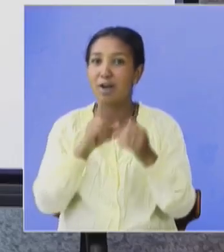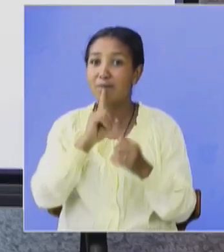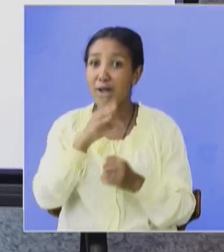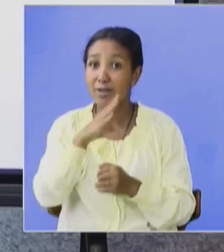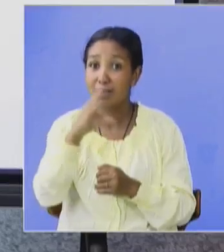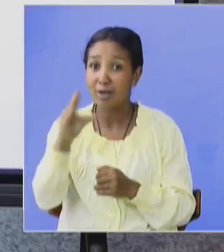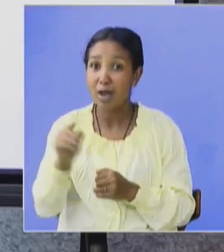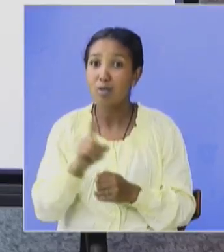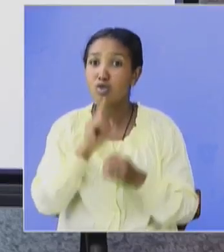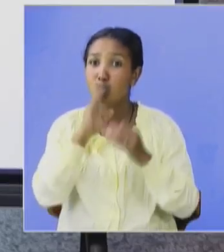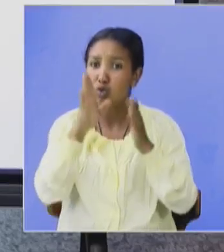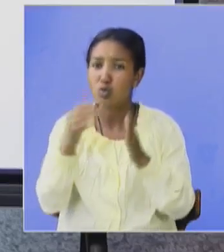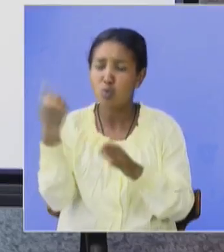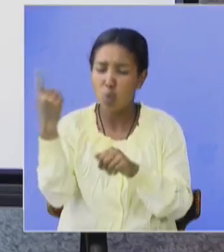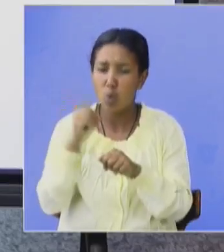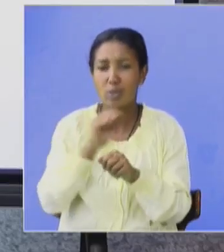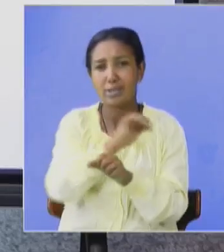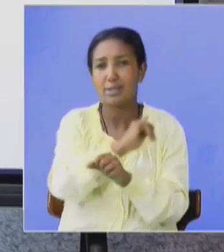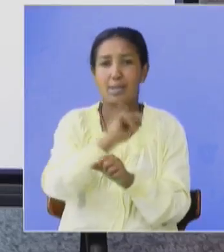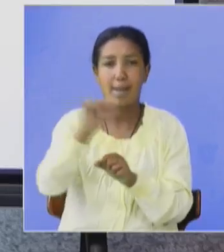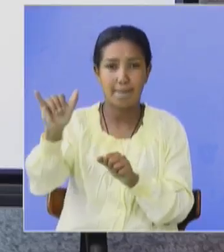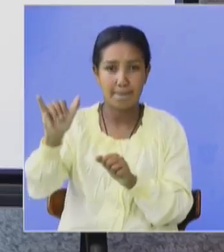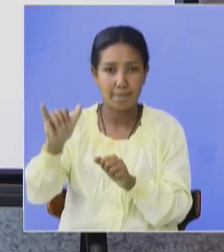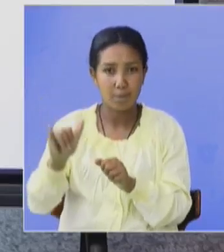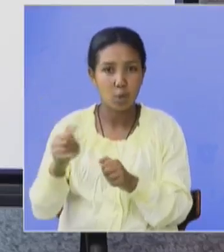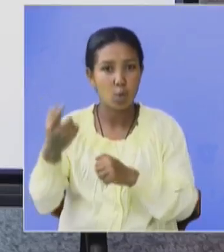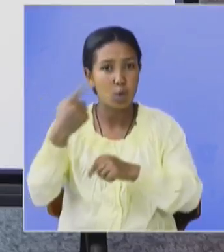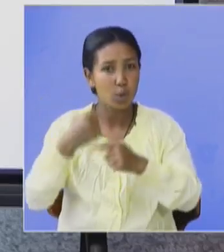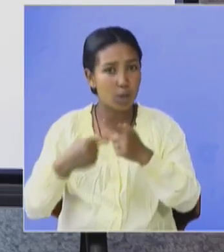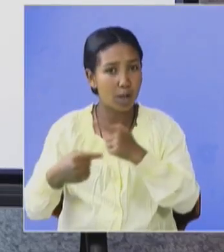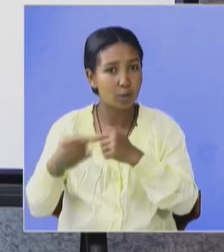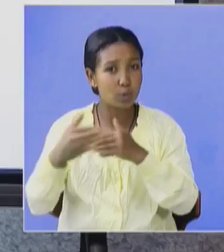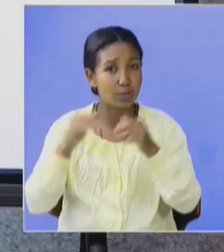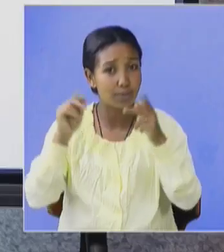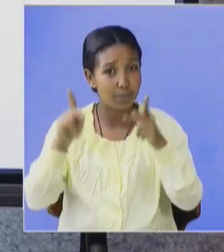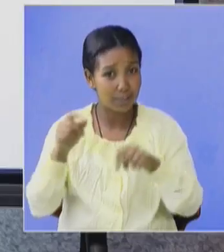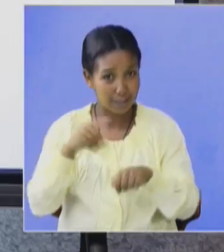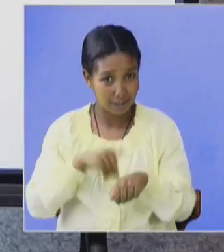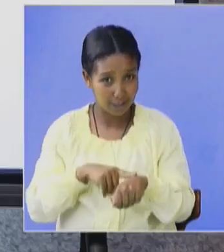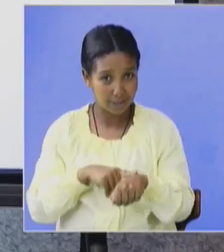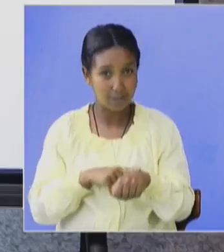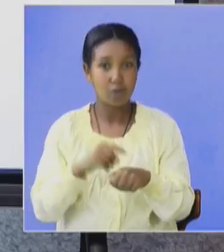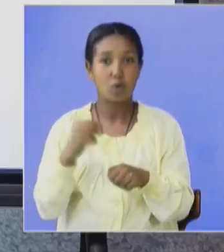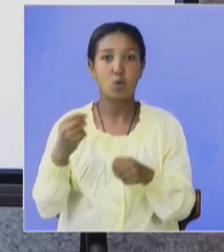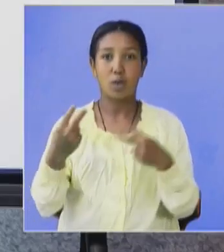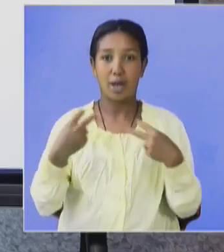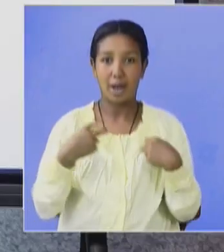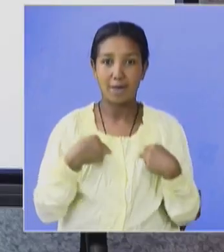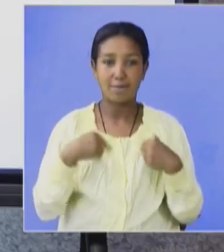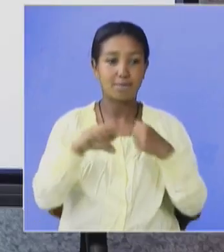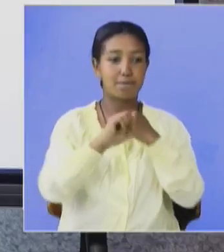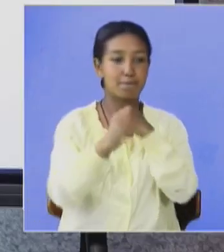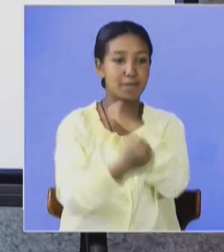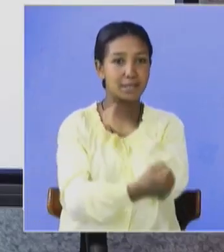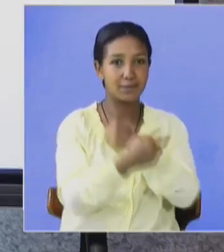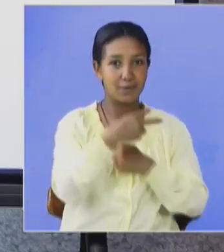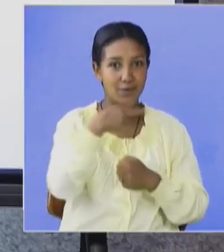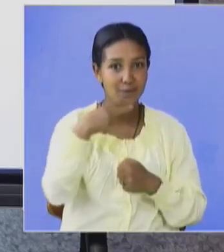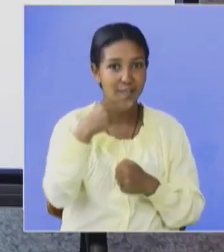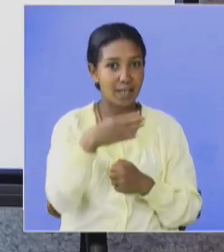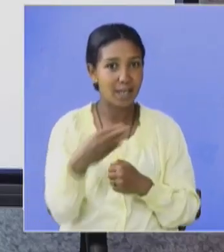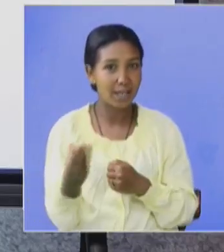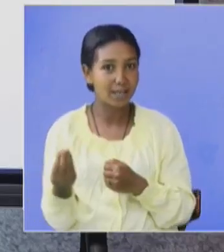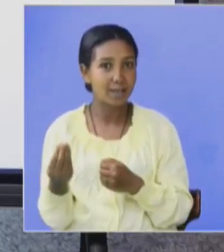and the truths always the same. When we come to simple present tense, we can have base verbs and